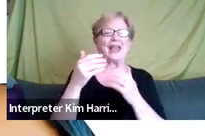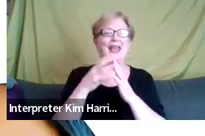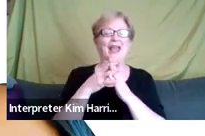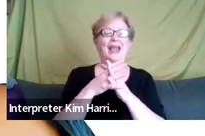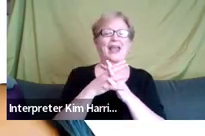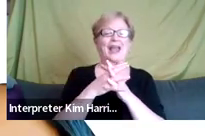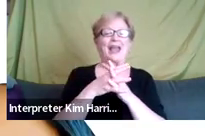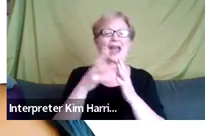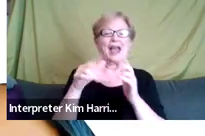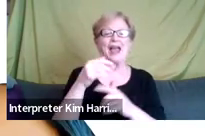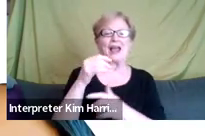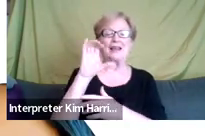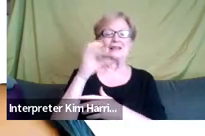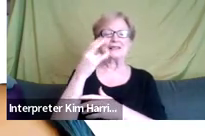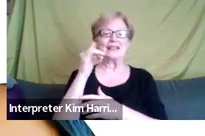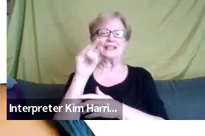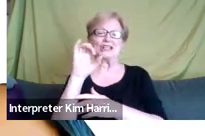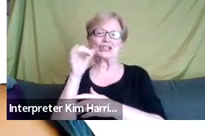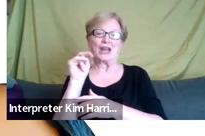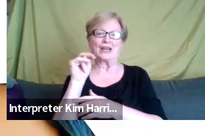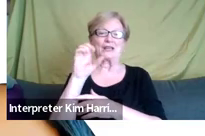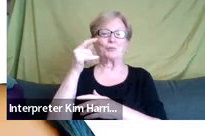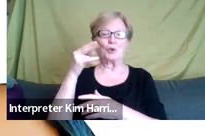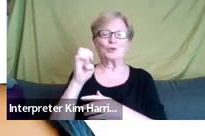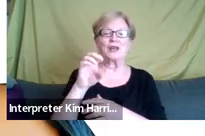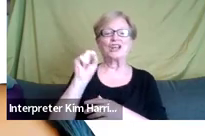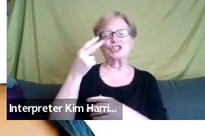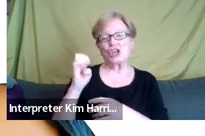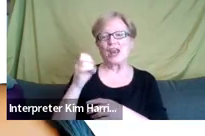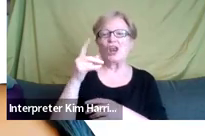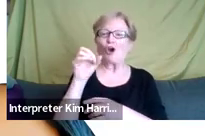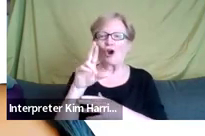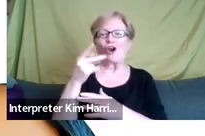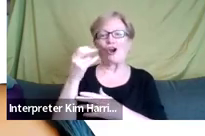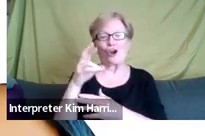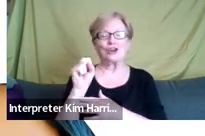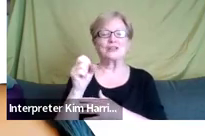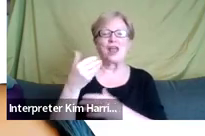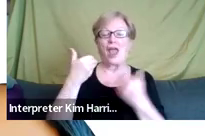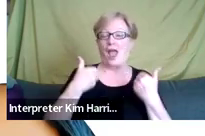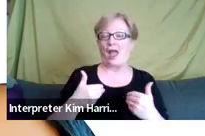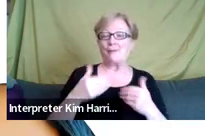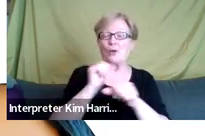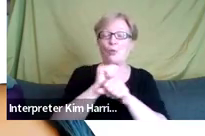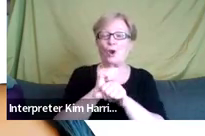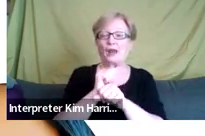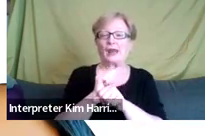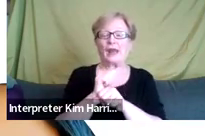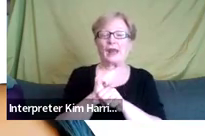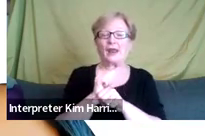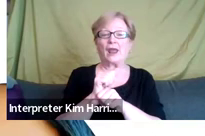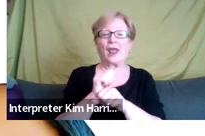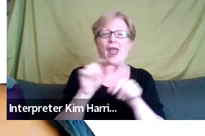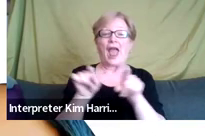Sitchin-Spruce, my pronouns is she, hers, and I've been working as